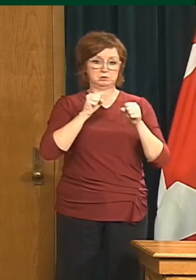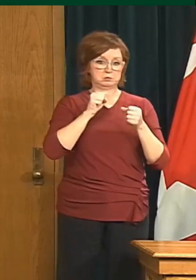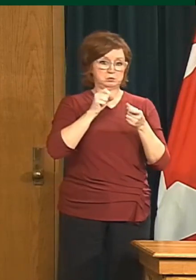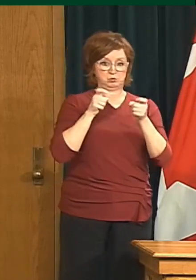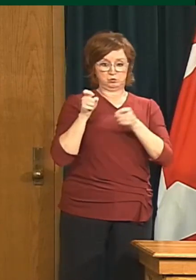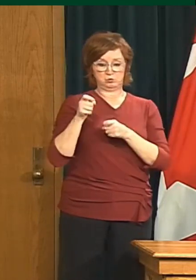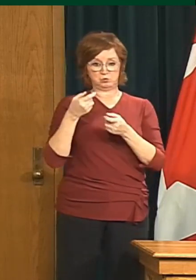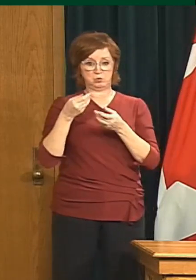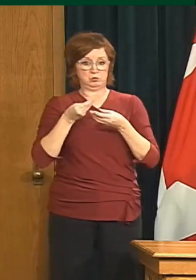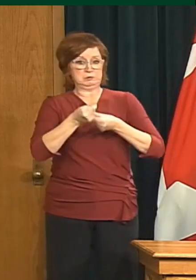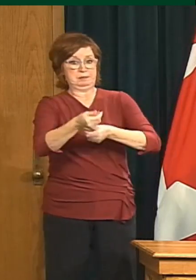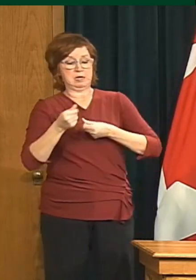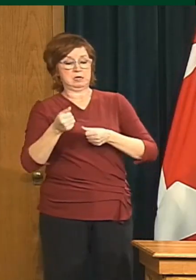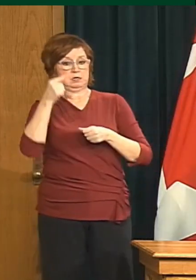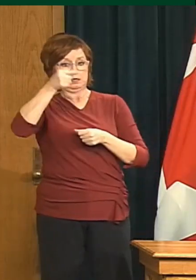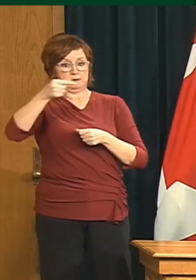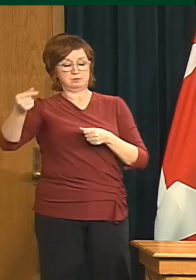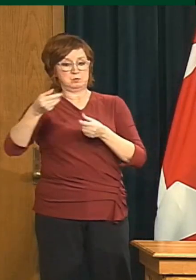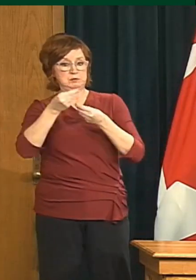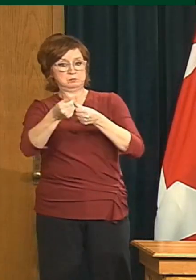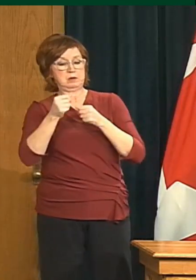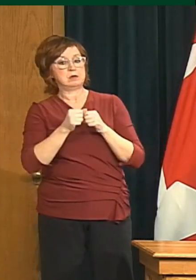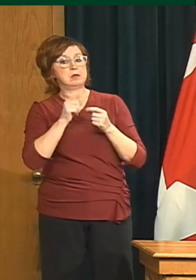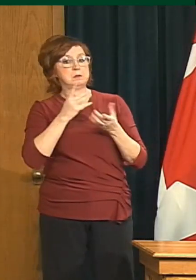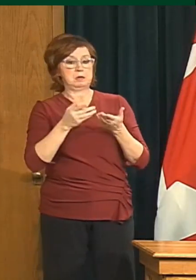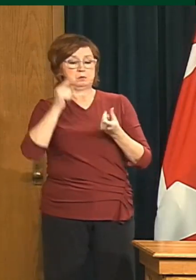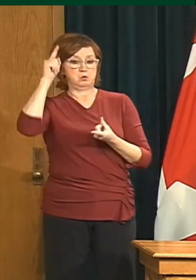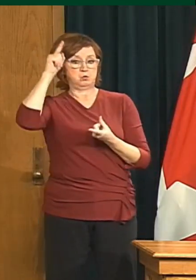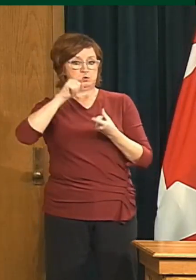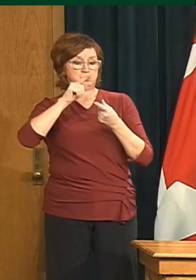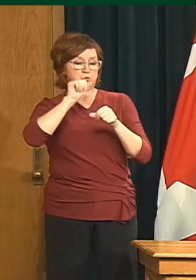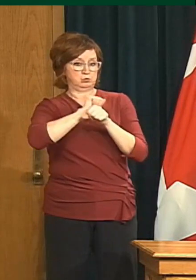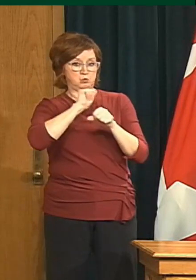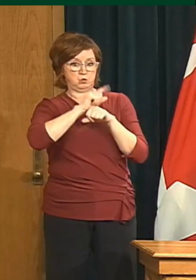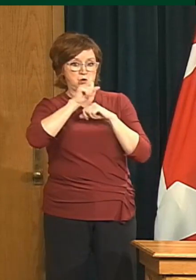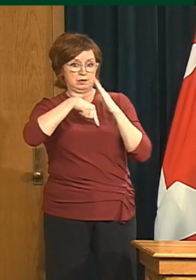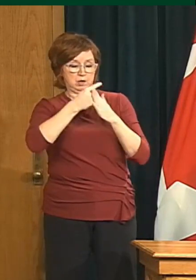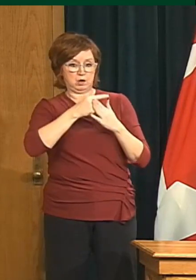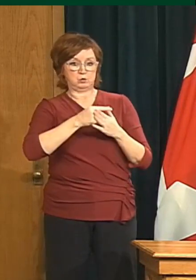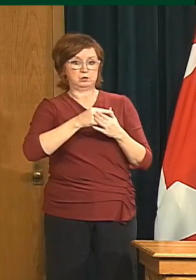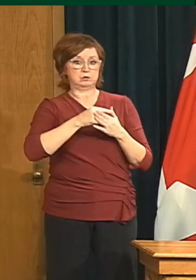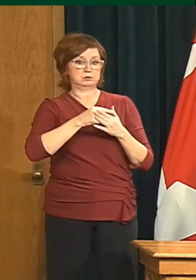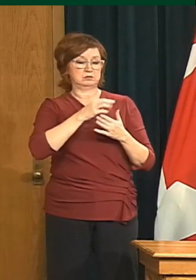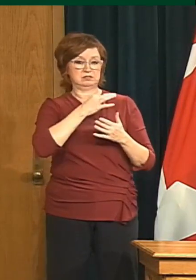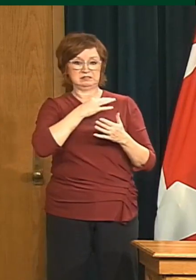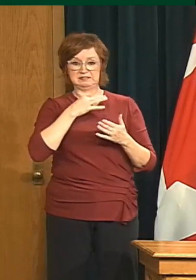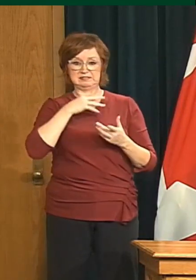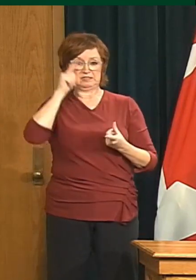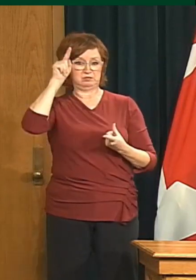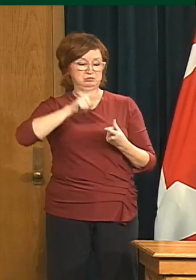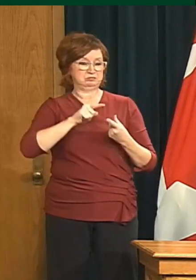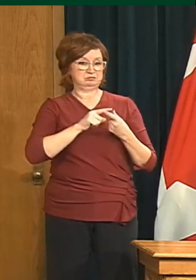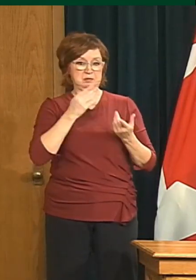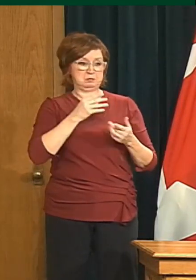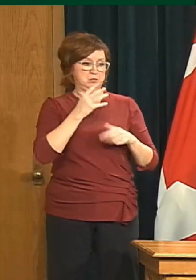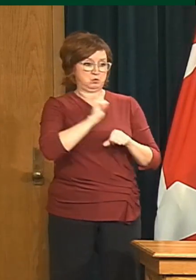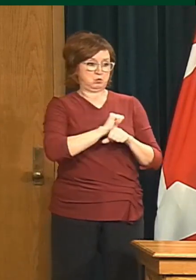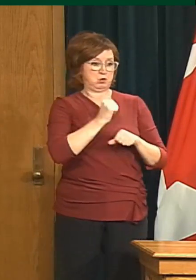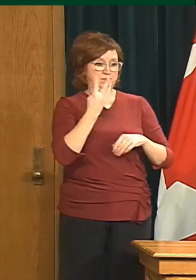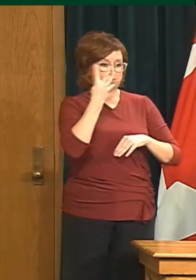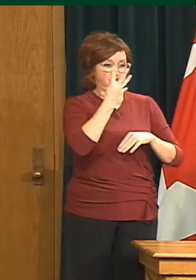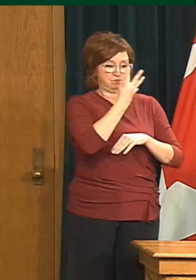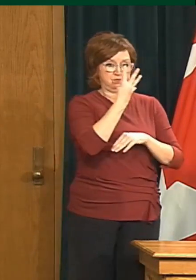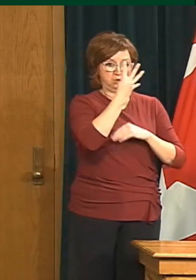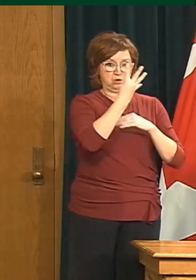or in light of the province's finances for 2021? We are not considering any measures to